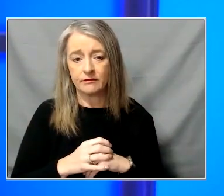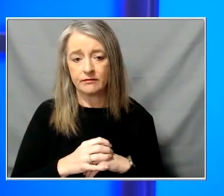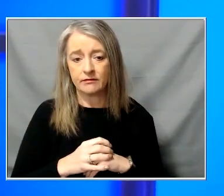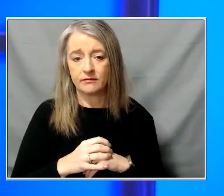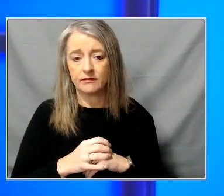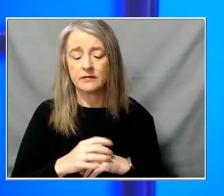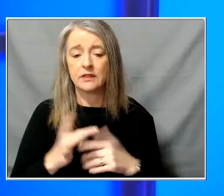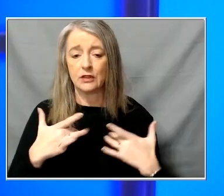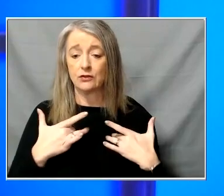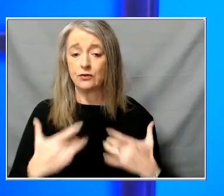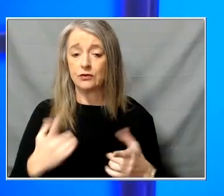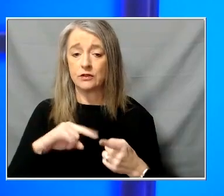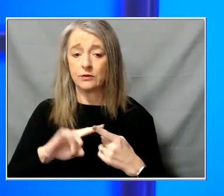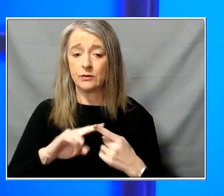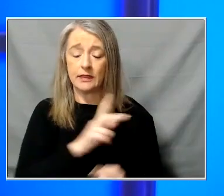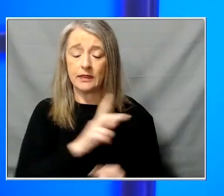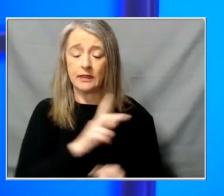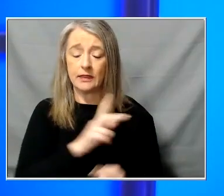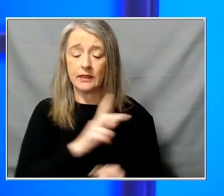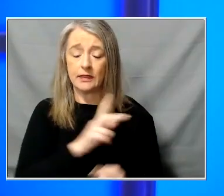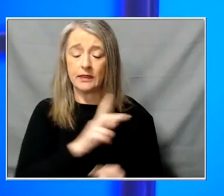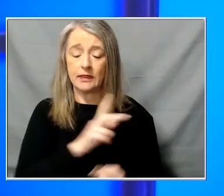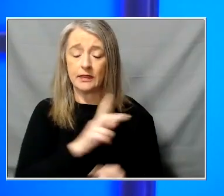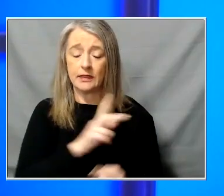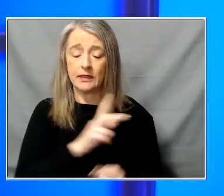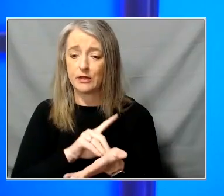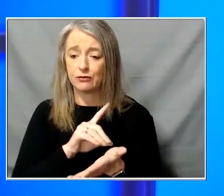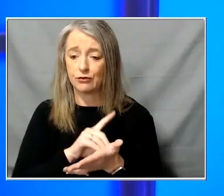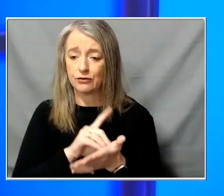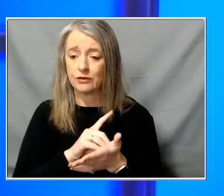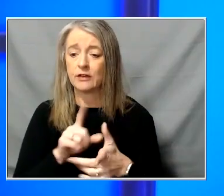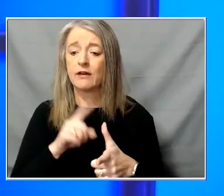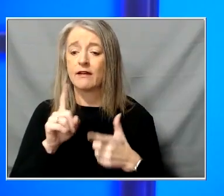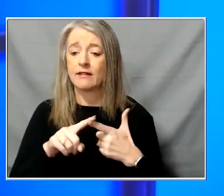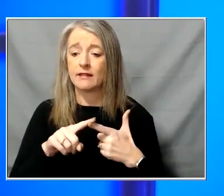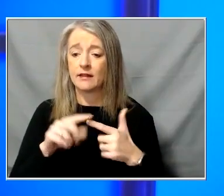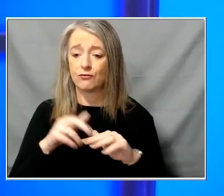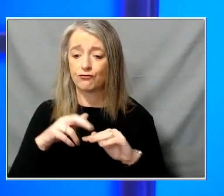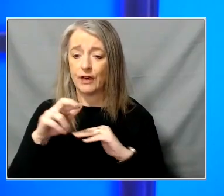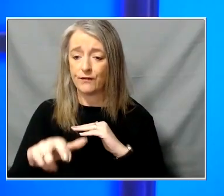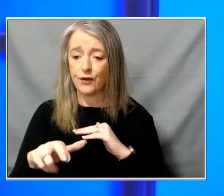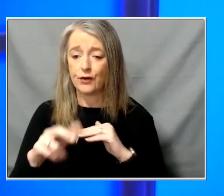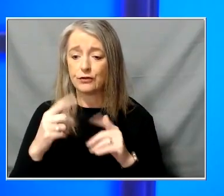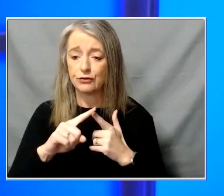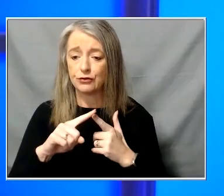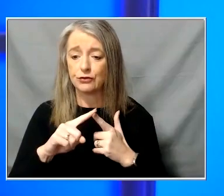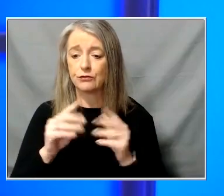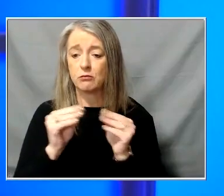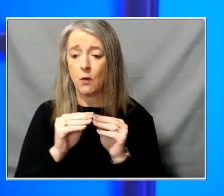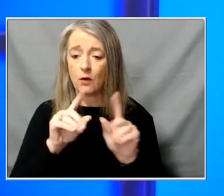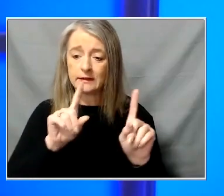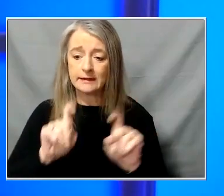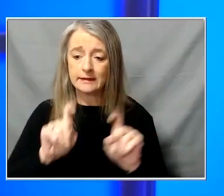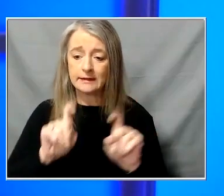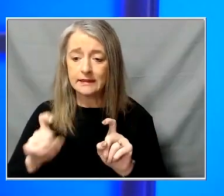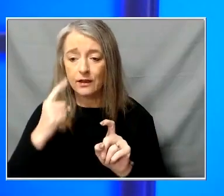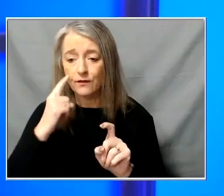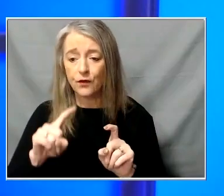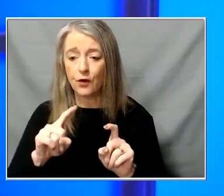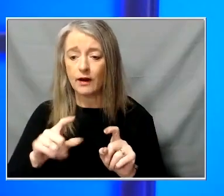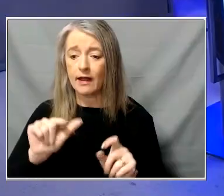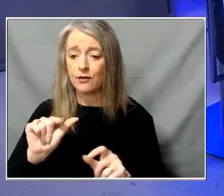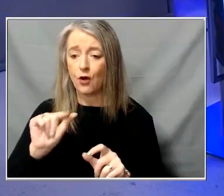a patient will go see their primary care doctor and then be referred for either further testing or referred to have their gallbladder